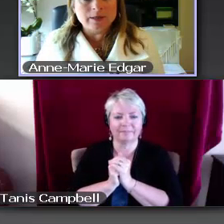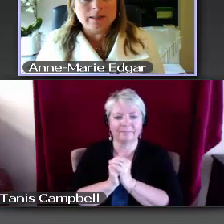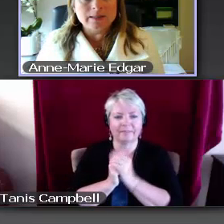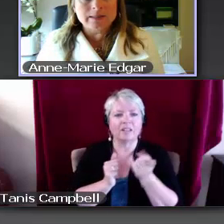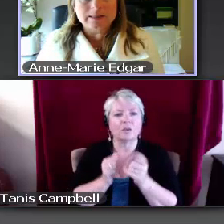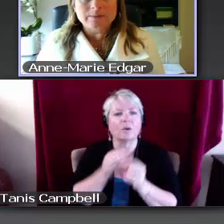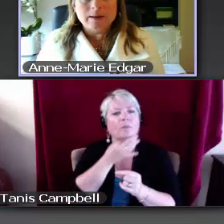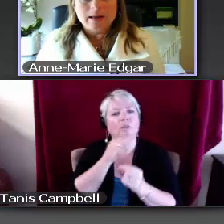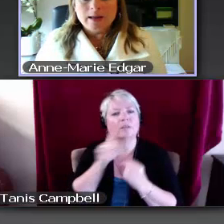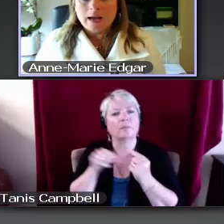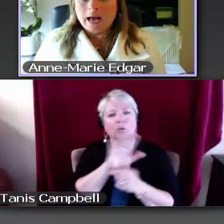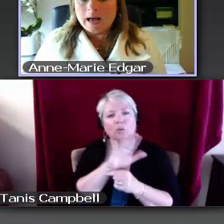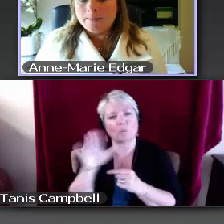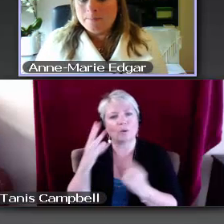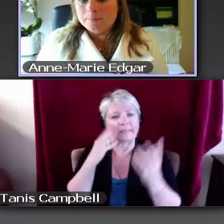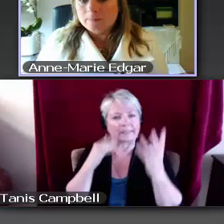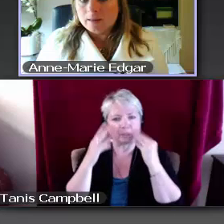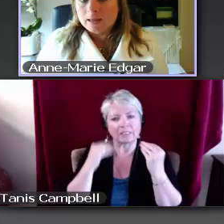your experience?